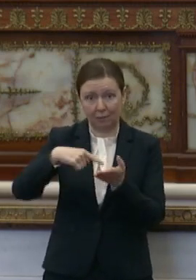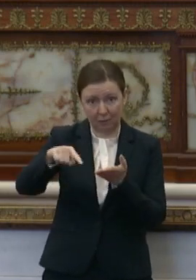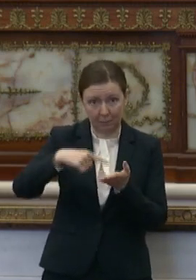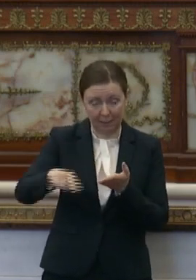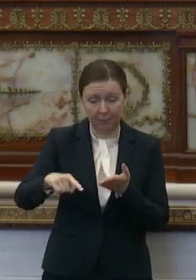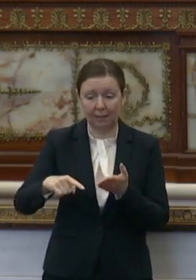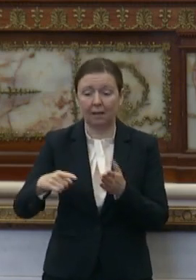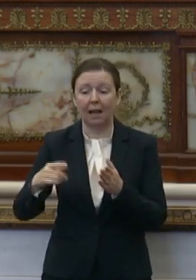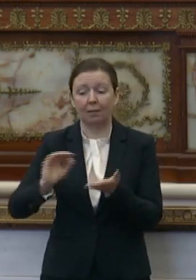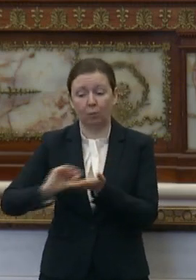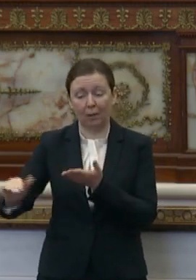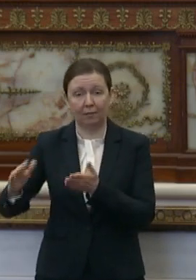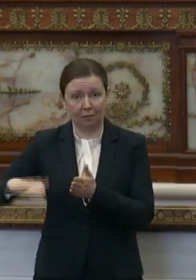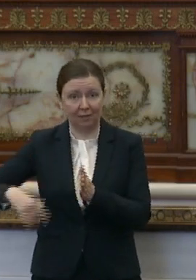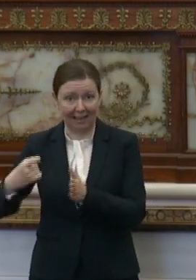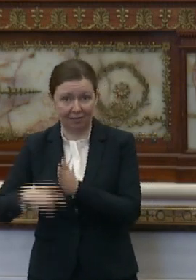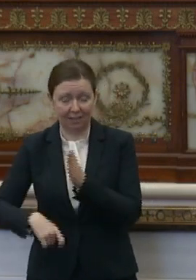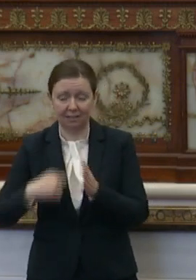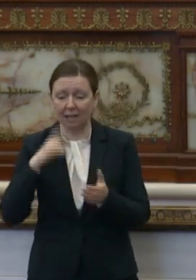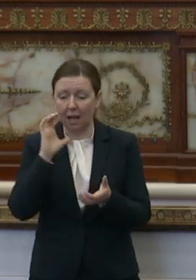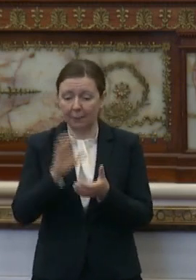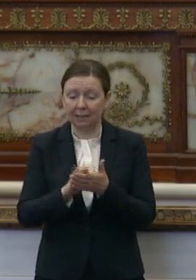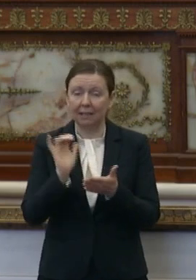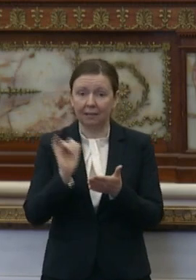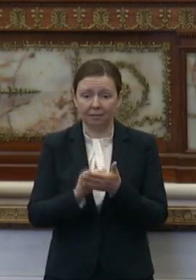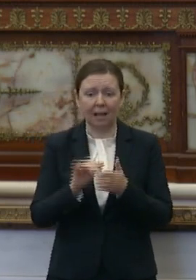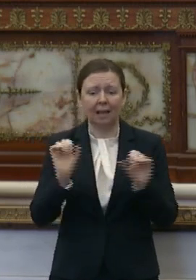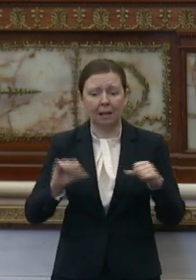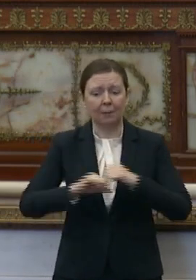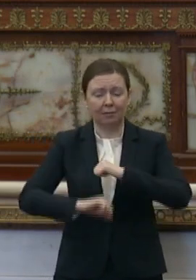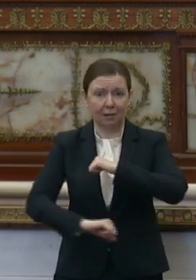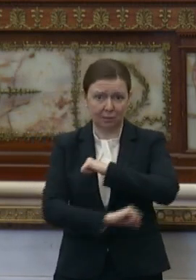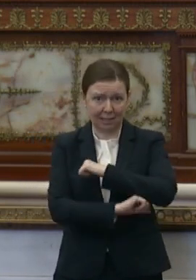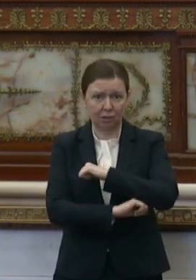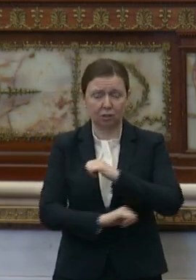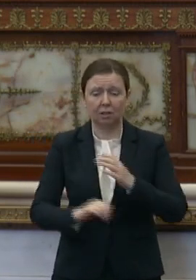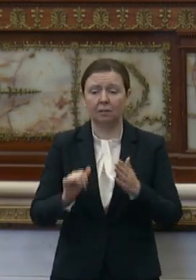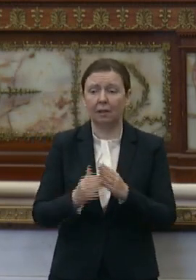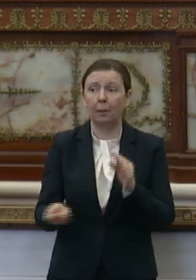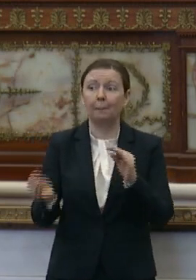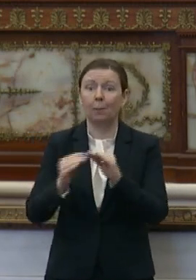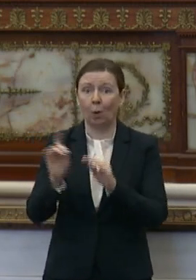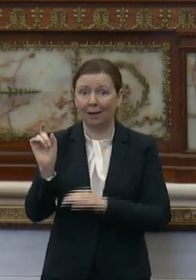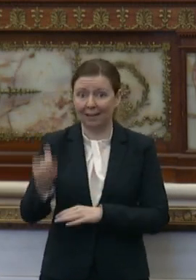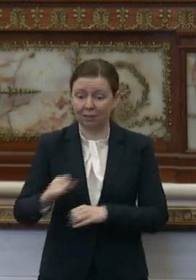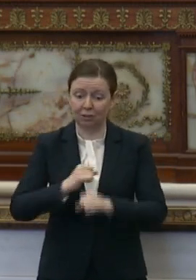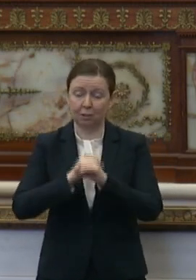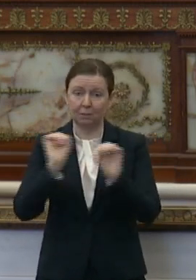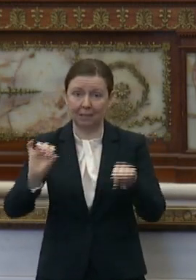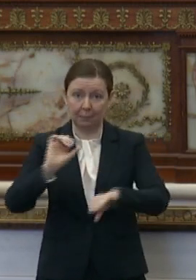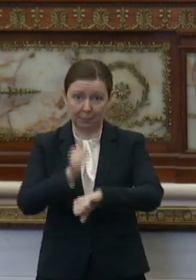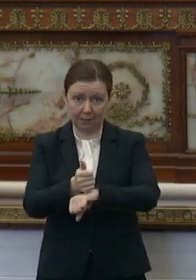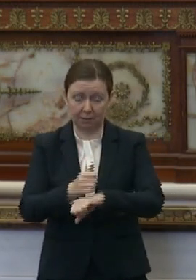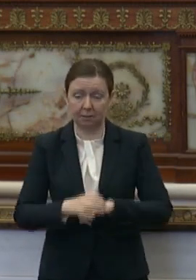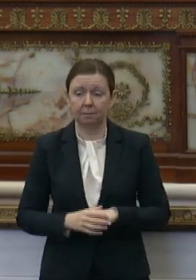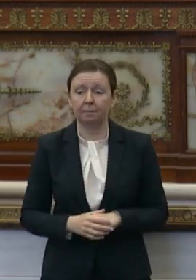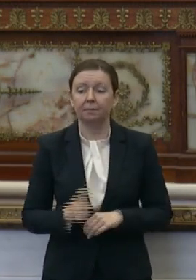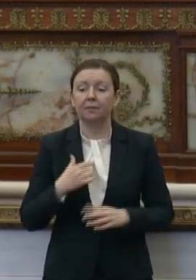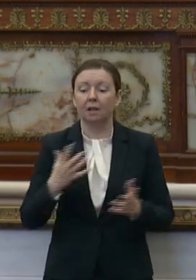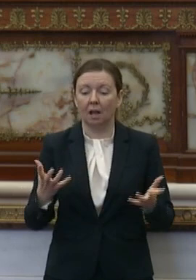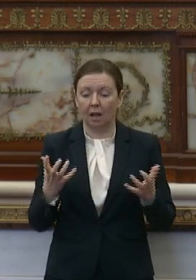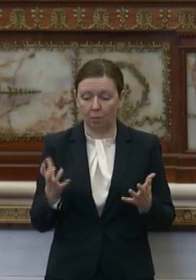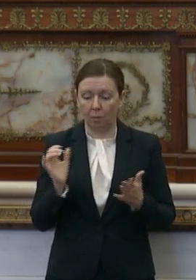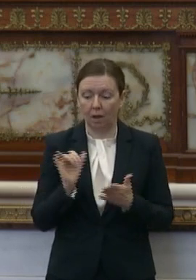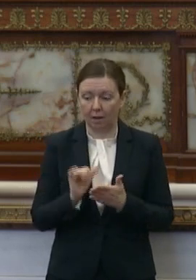of rent late fees. I believe that this bill can be a foundation upon which further necessary protections can be built. I would like